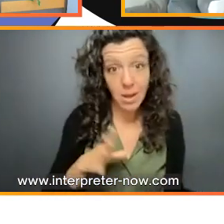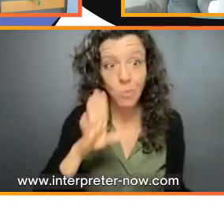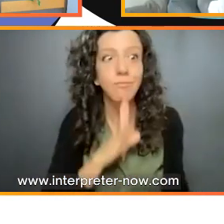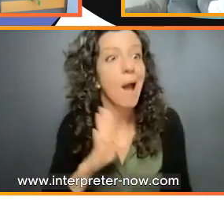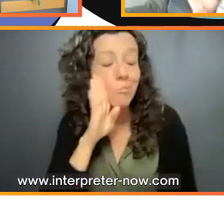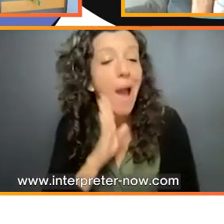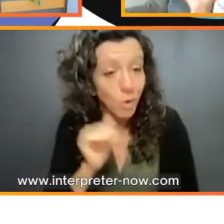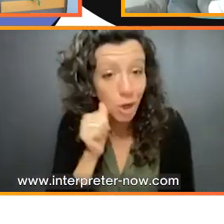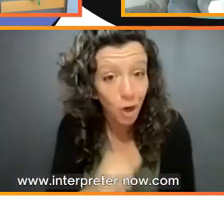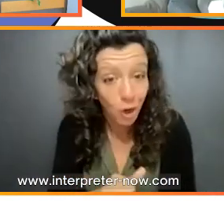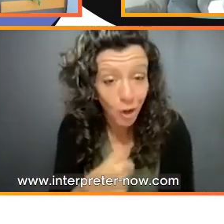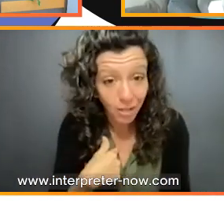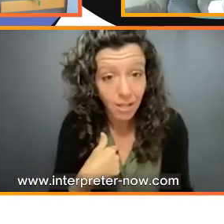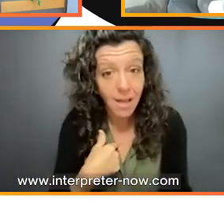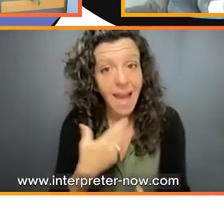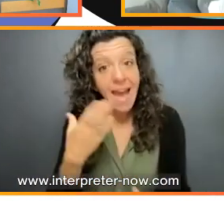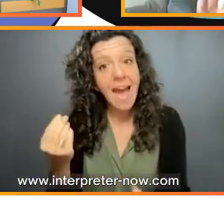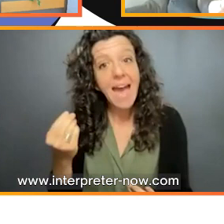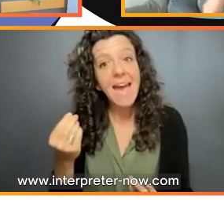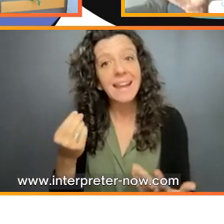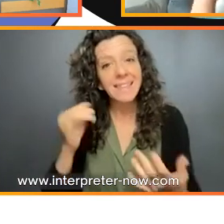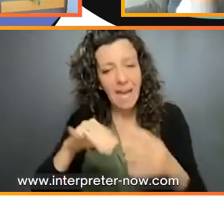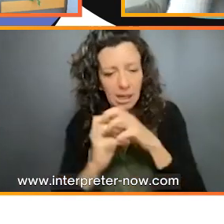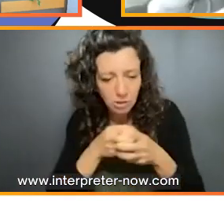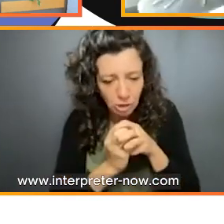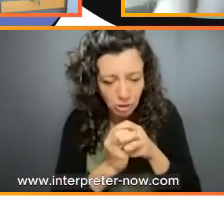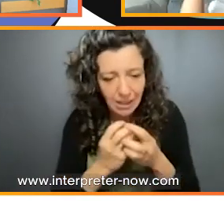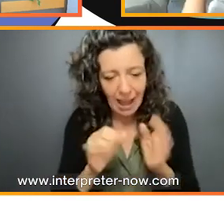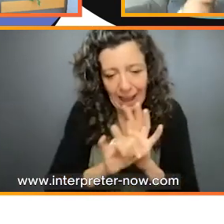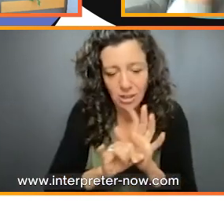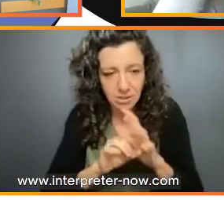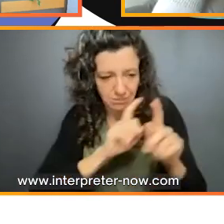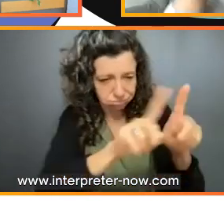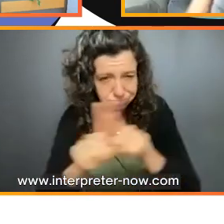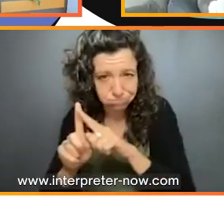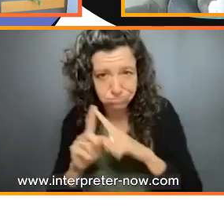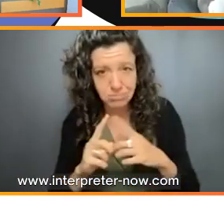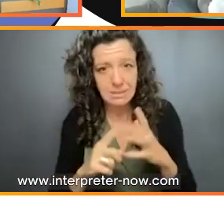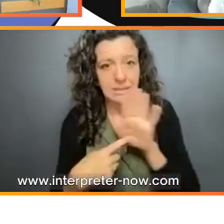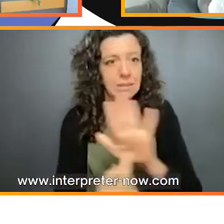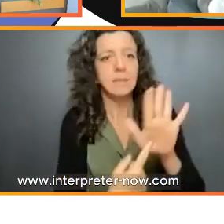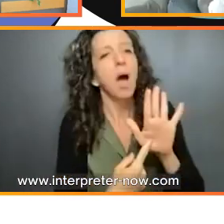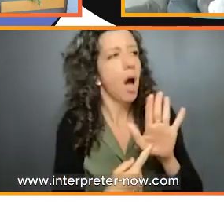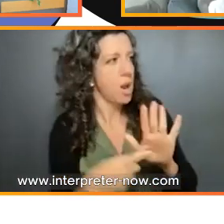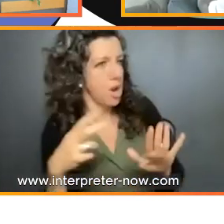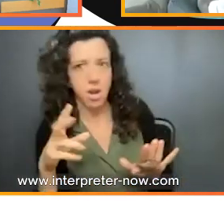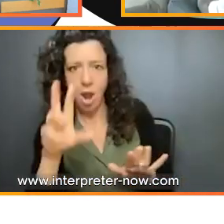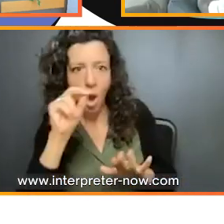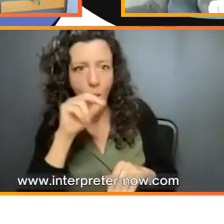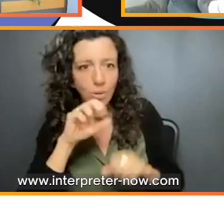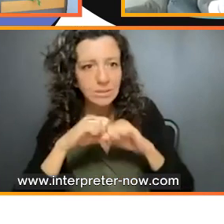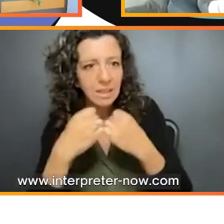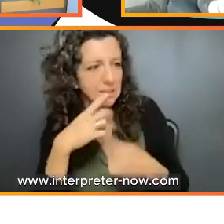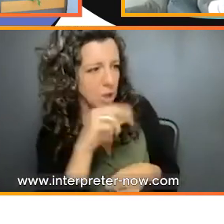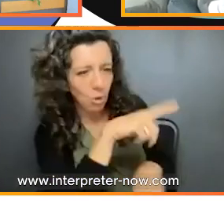hard to deal with, and relax yourself and calm and blah, blah, blah. And so I just always thought no one wanted to be my friend because